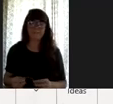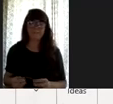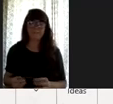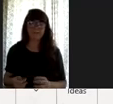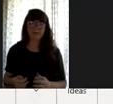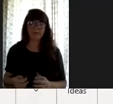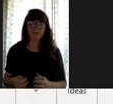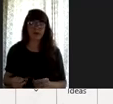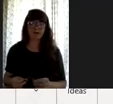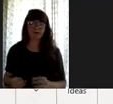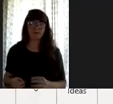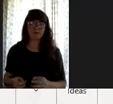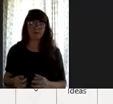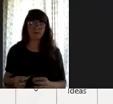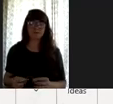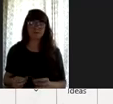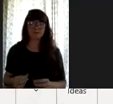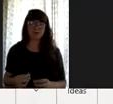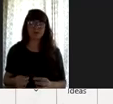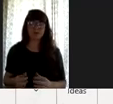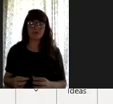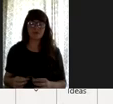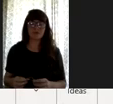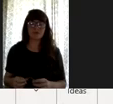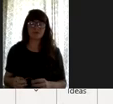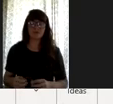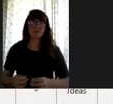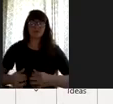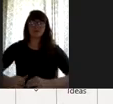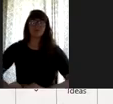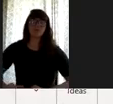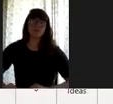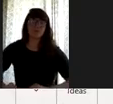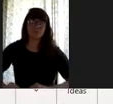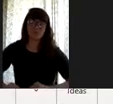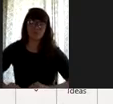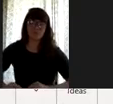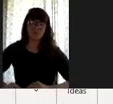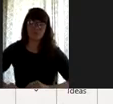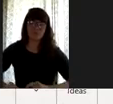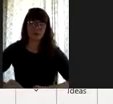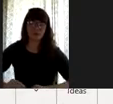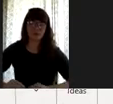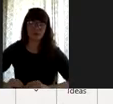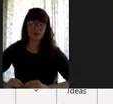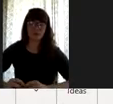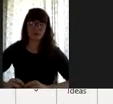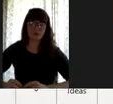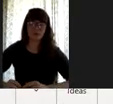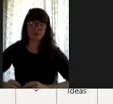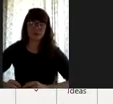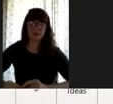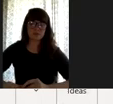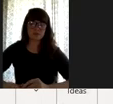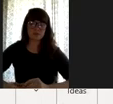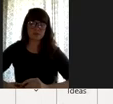evangelistic focus, discipleship focus. But I wanted people to see how you interacted with the text in this one. So thanks a lot,